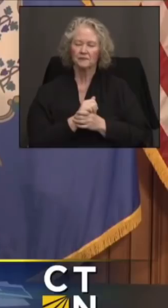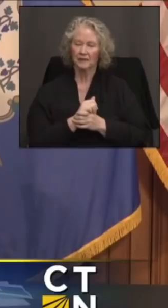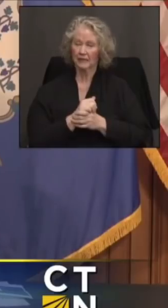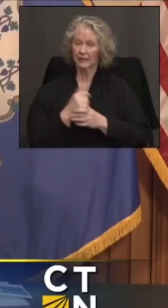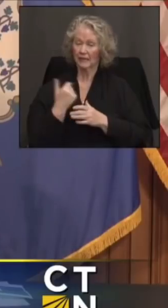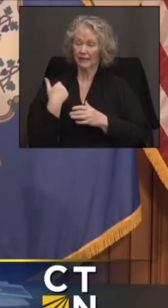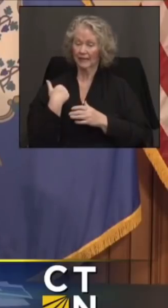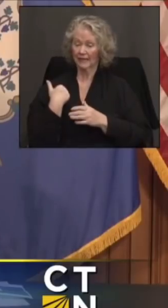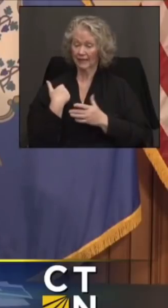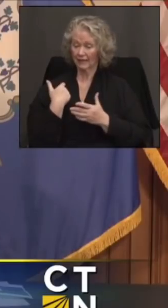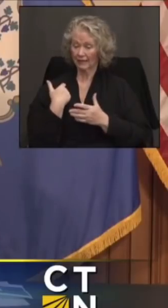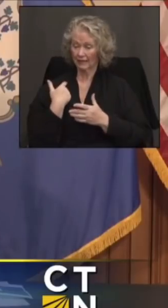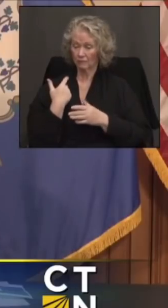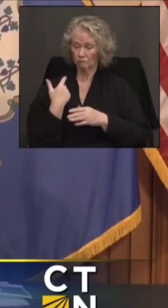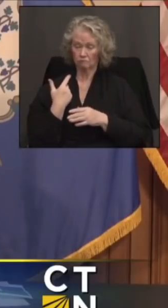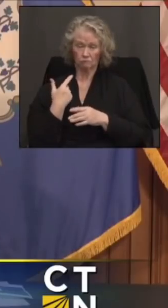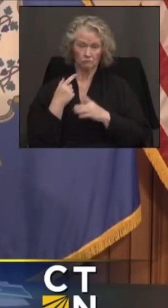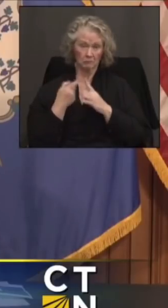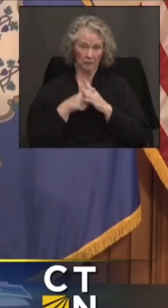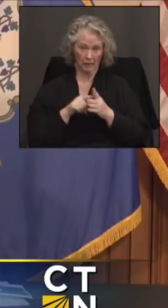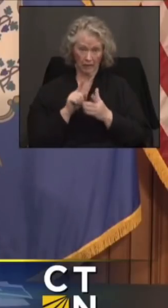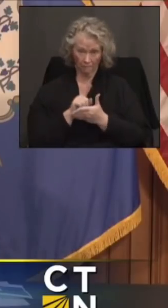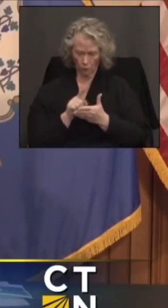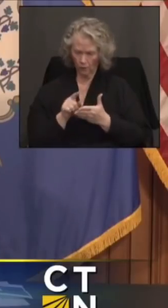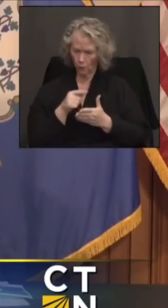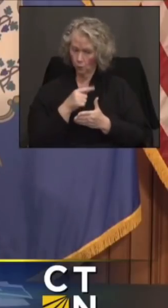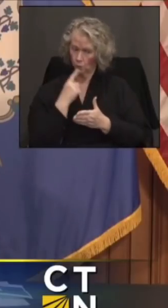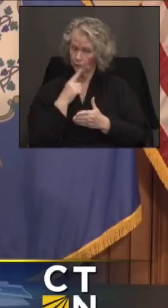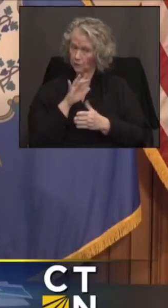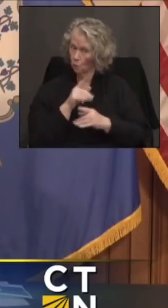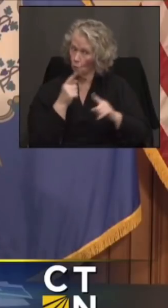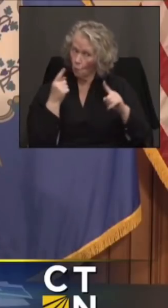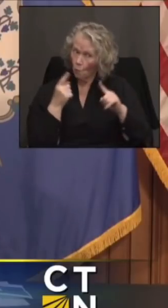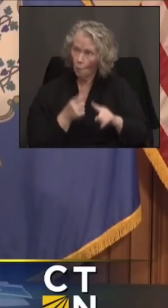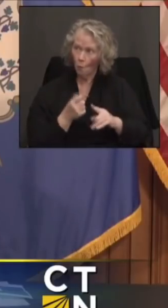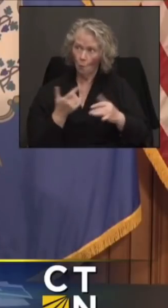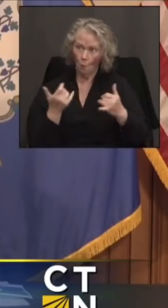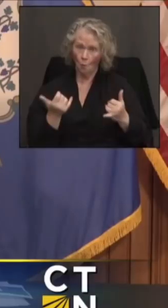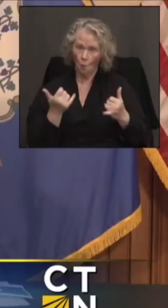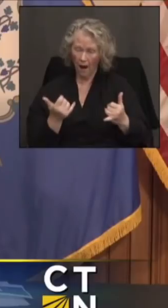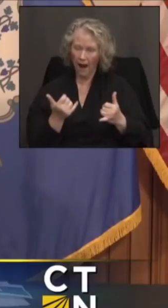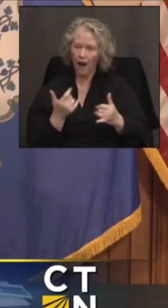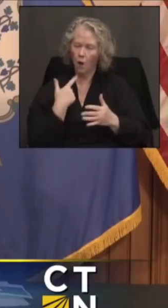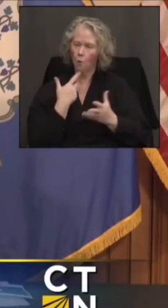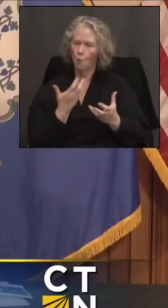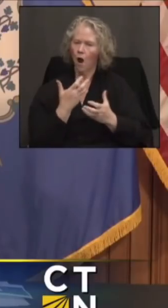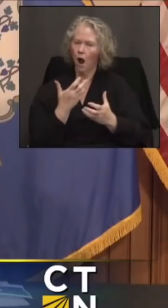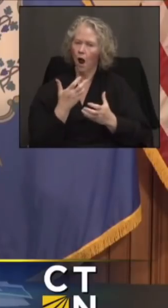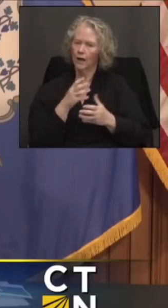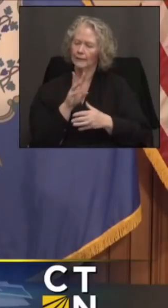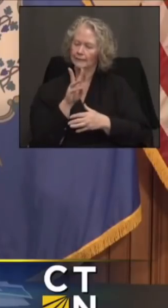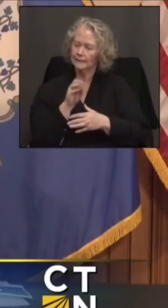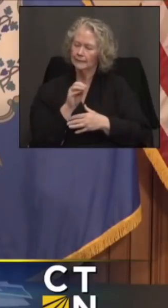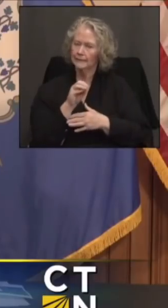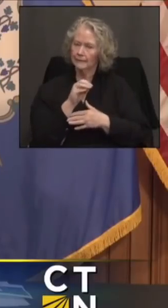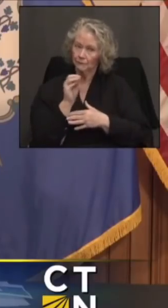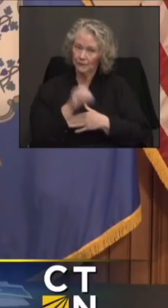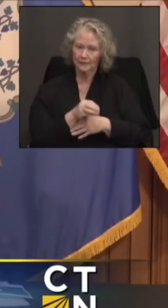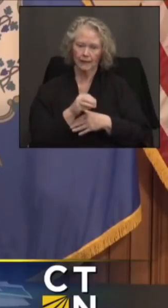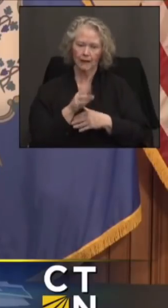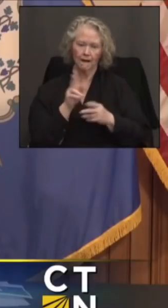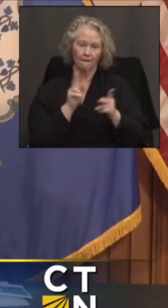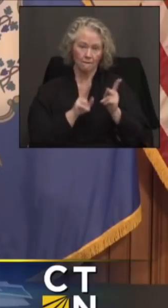this week, you talked about the main goal right now for the Connecticut population is 60%, to get 60% of our